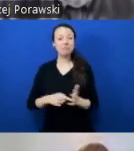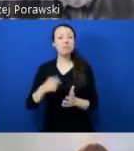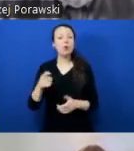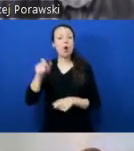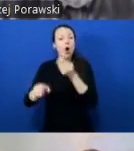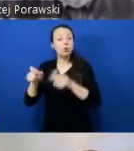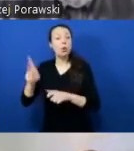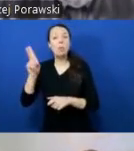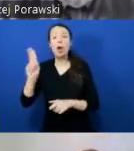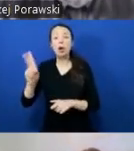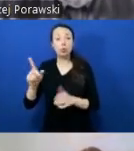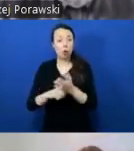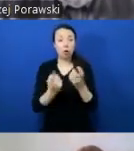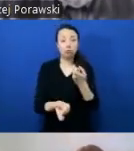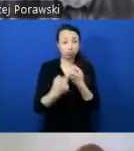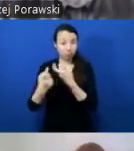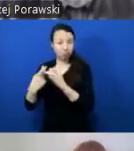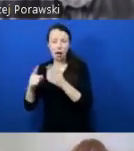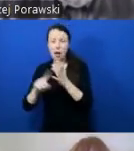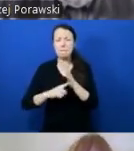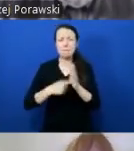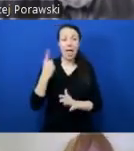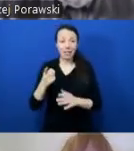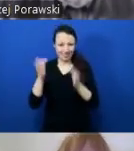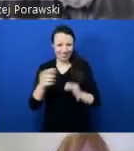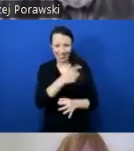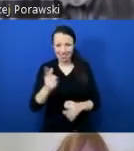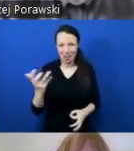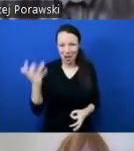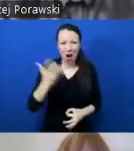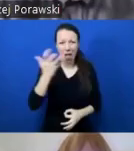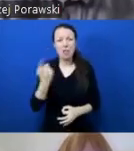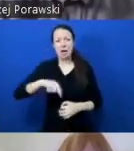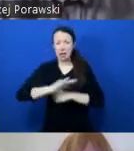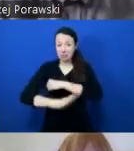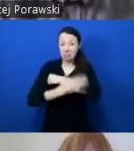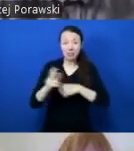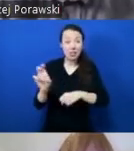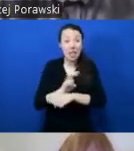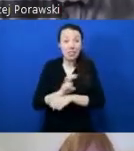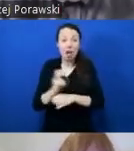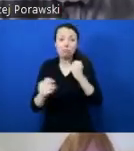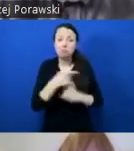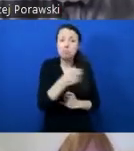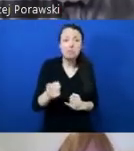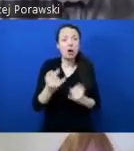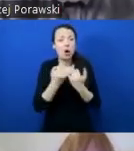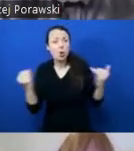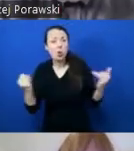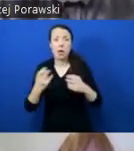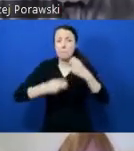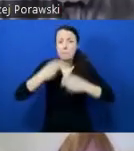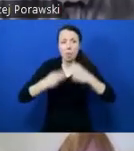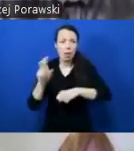All the time, especially for those who have just joined us or who are with us for the first time, we provide technical support. If there is